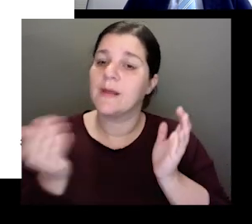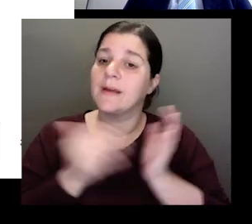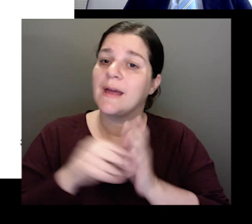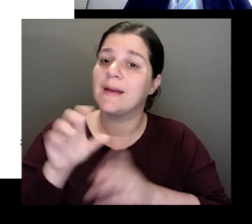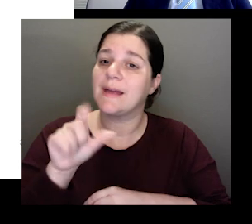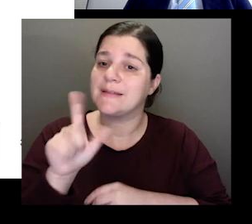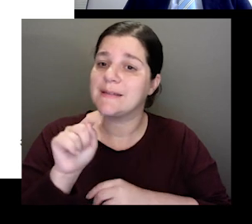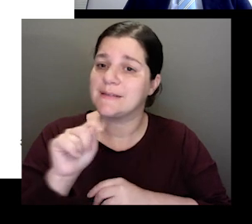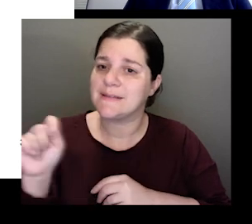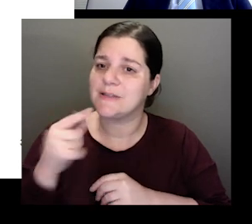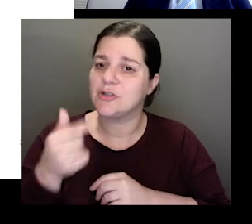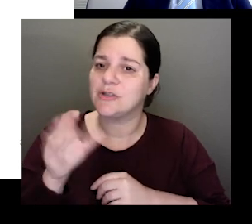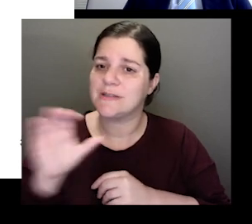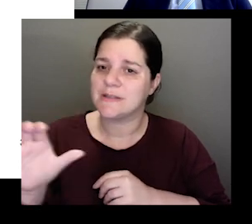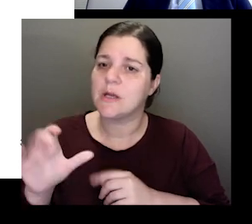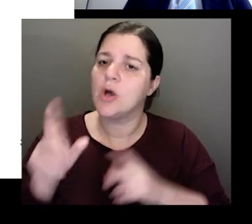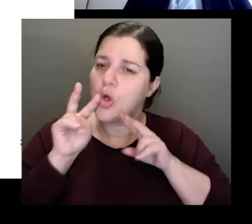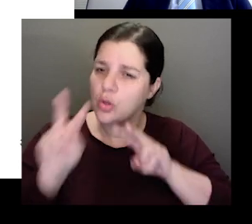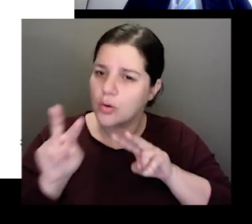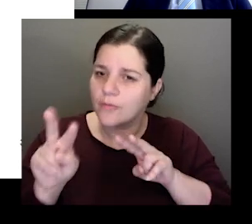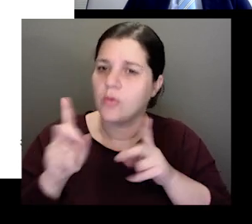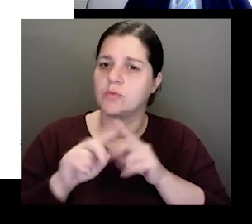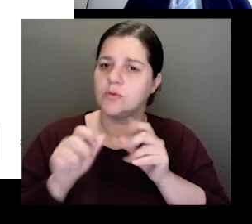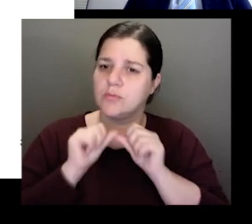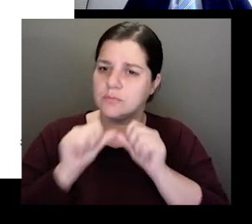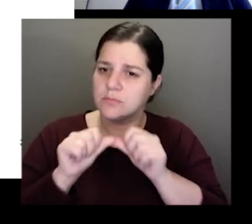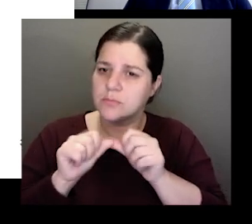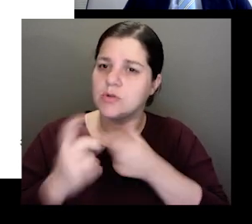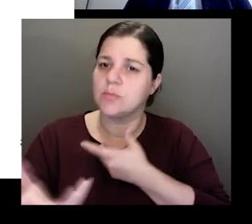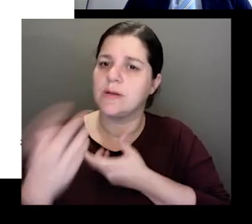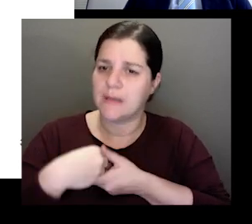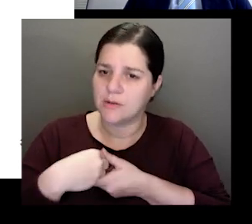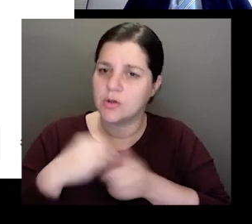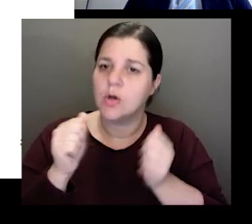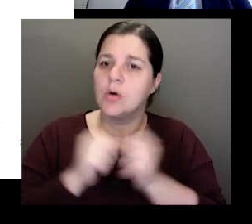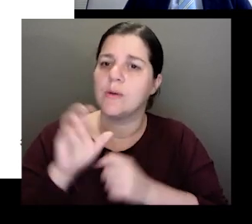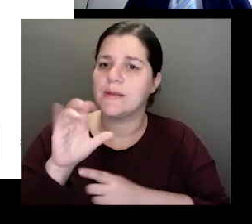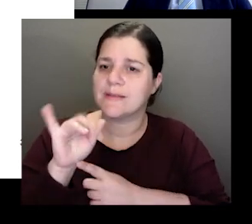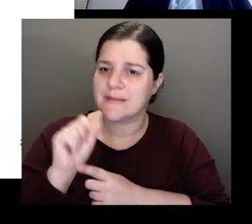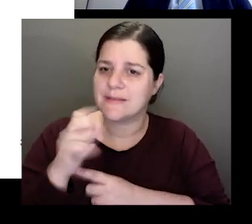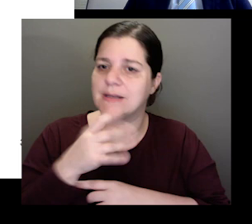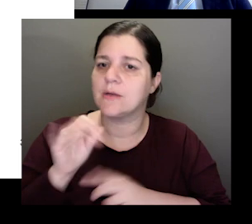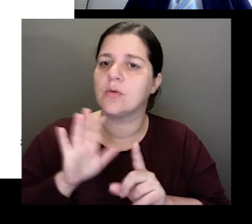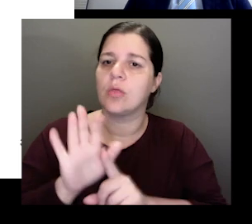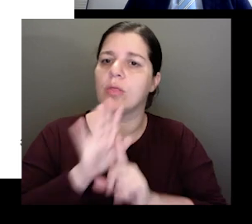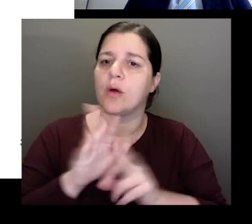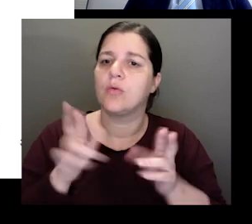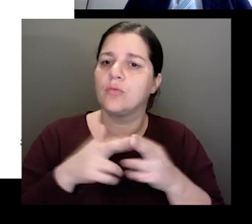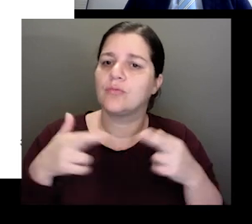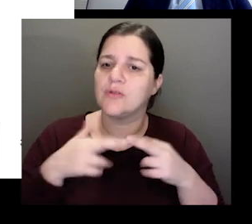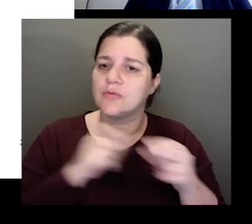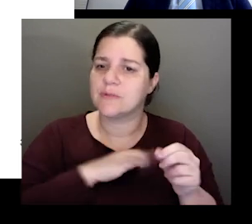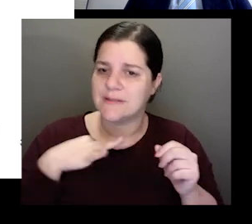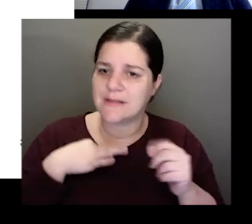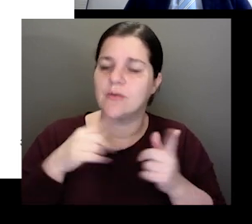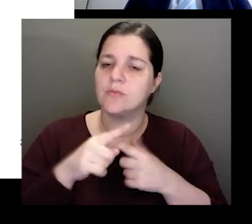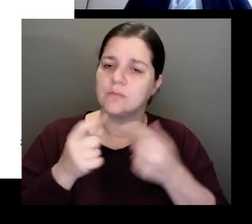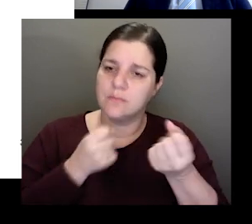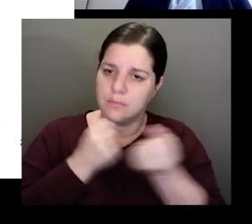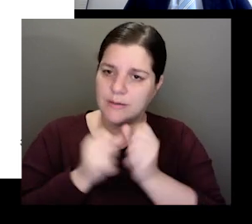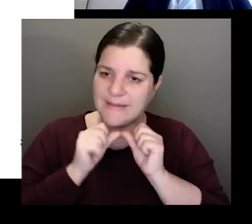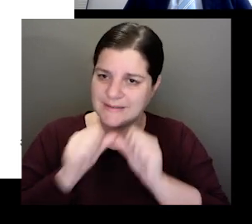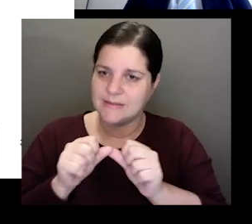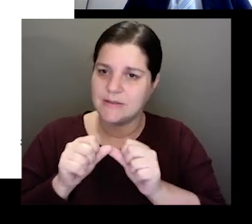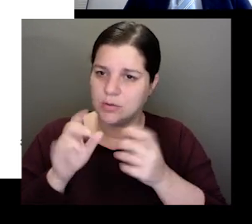GCC looks forward to continuing to be actively engaged with CISA and its regional staff in supporting the continued evolution of the SAFE